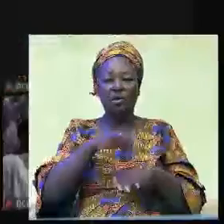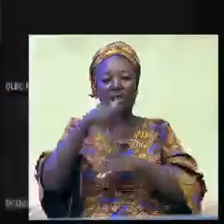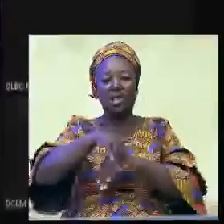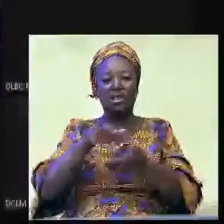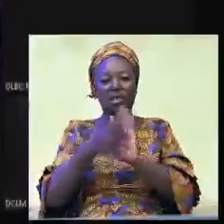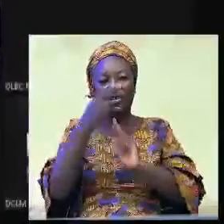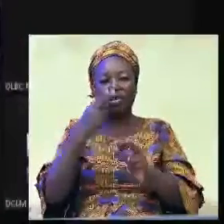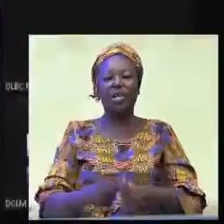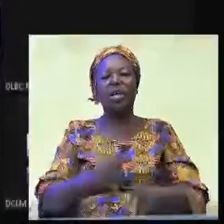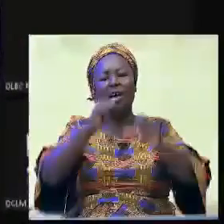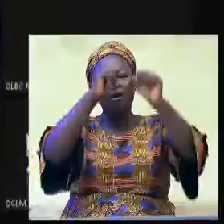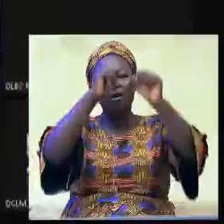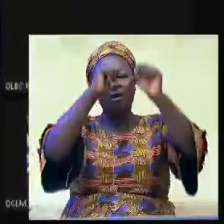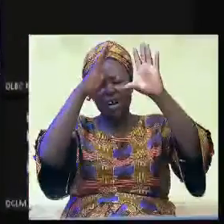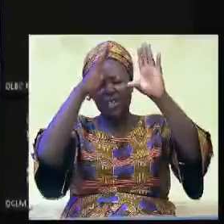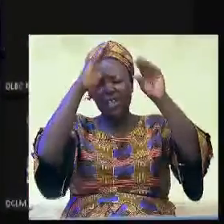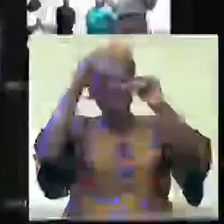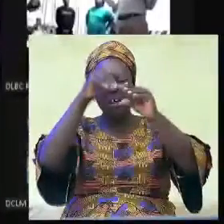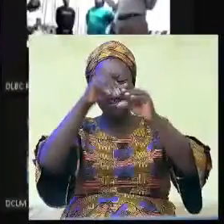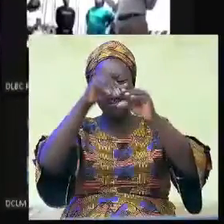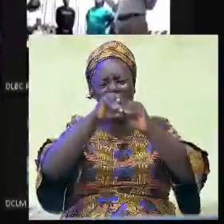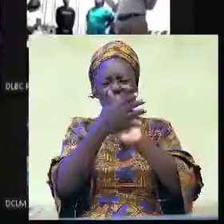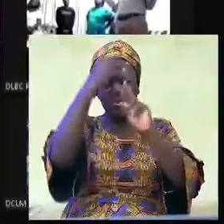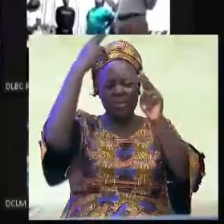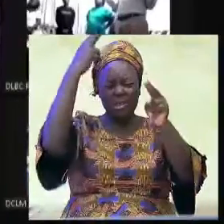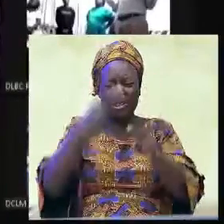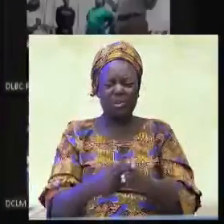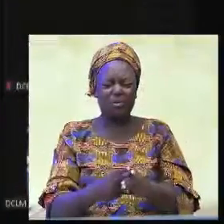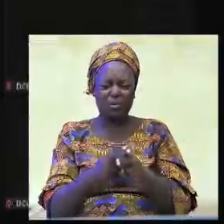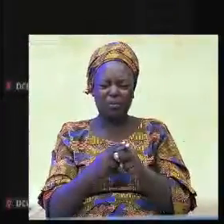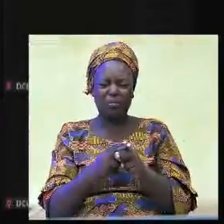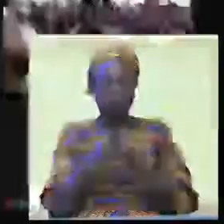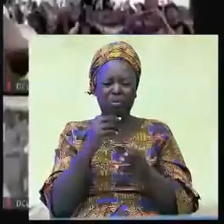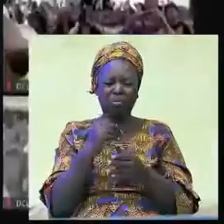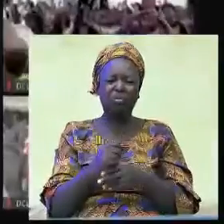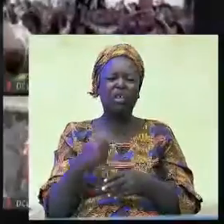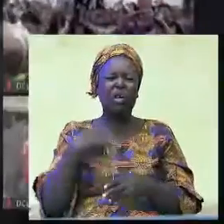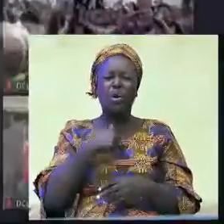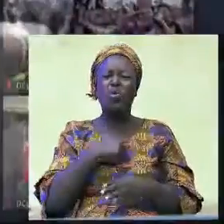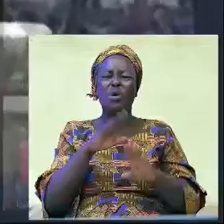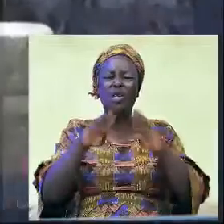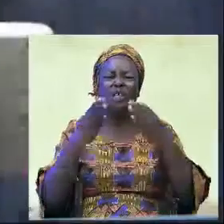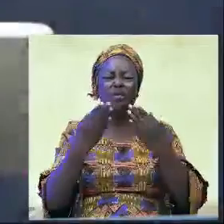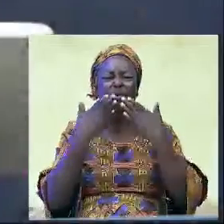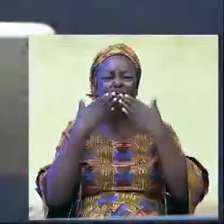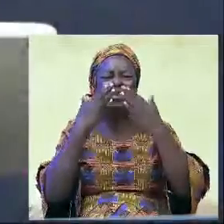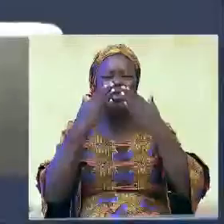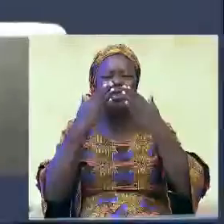dried up. Father, in Jesus' name,